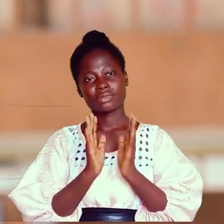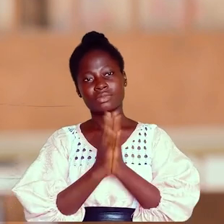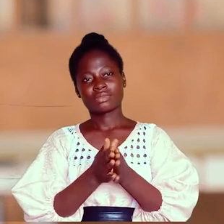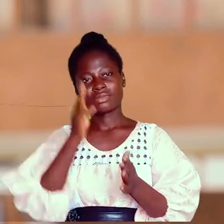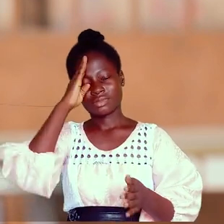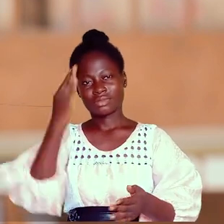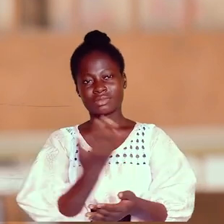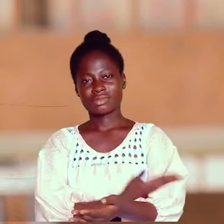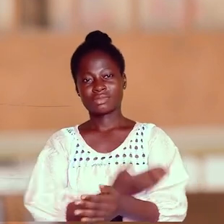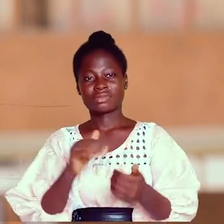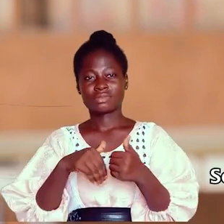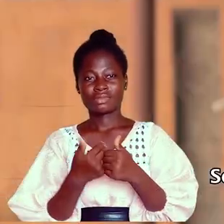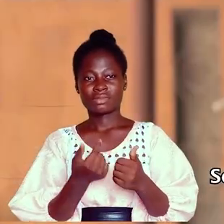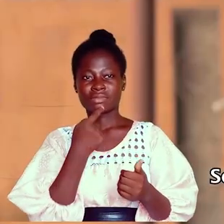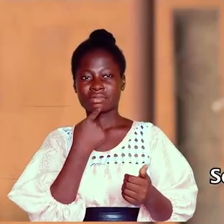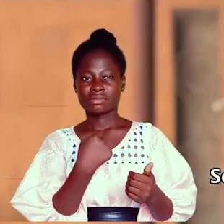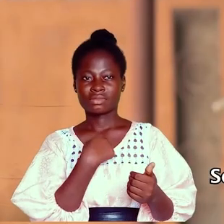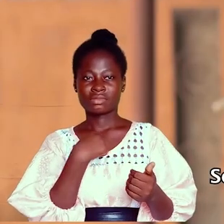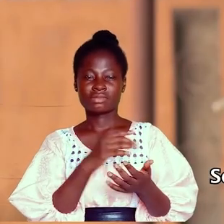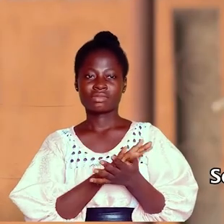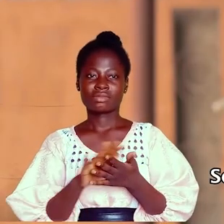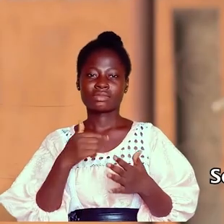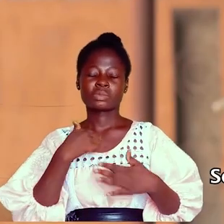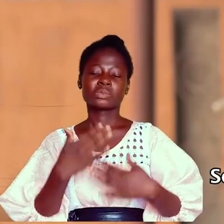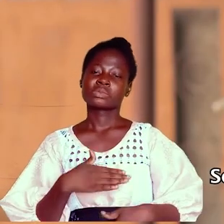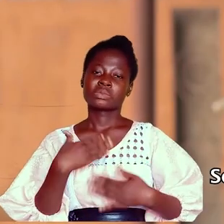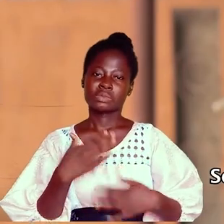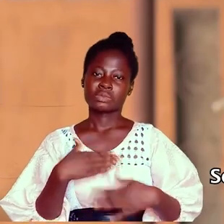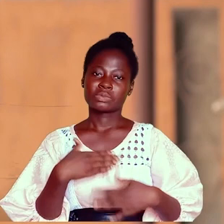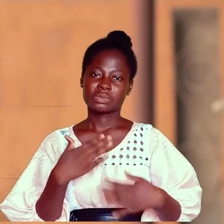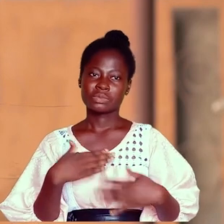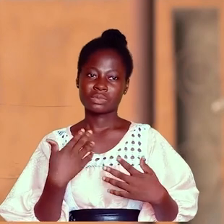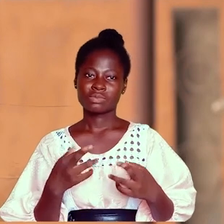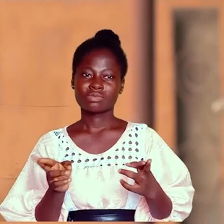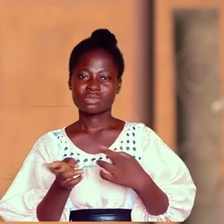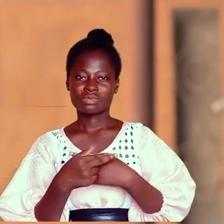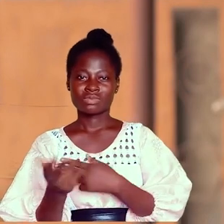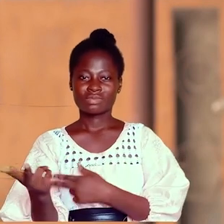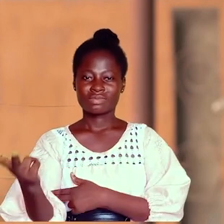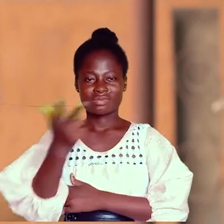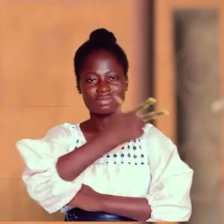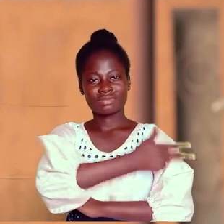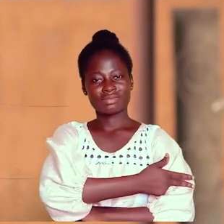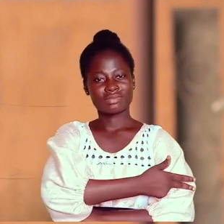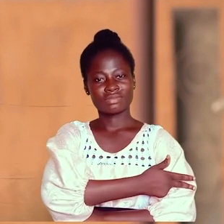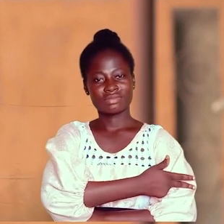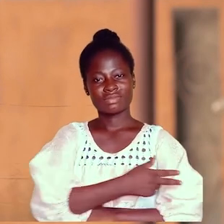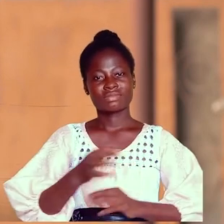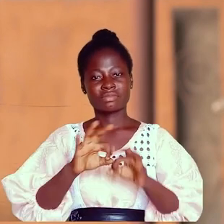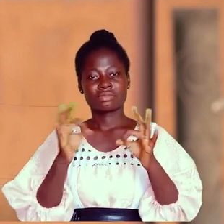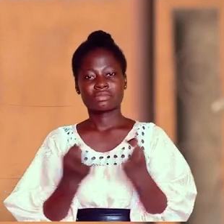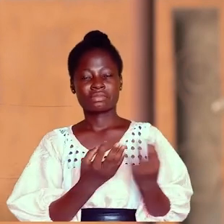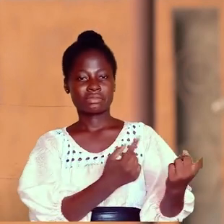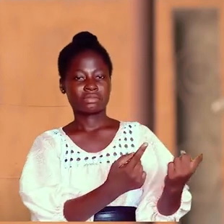been asking, how is the child doing? And so when they tell me something, it encourages me. But when I was in the room those 3 days, when my